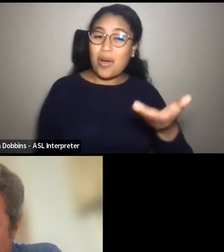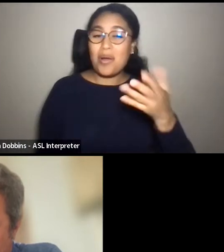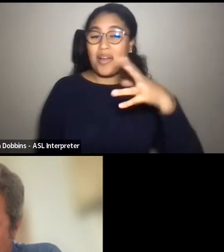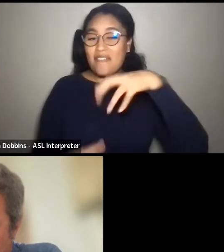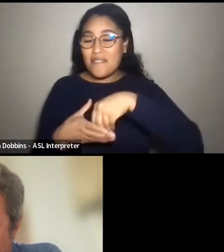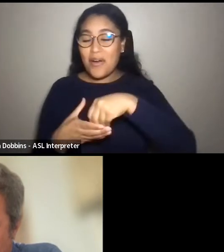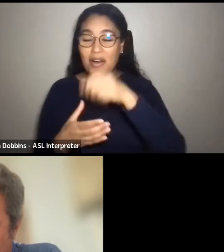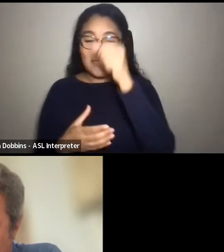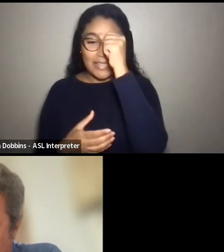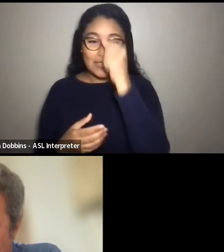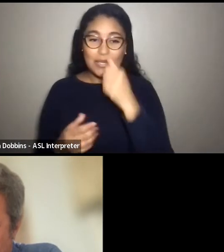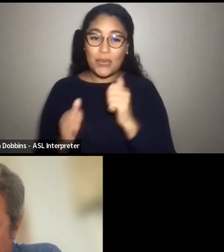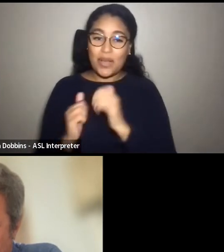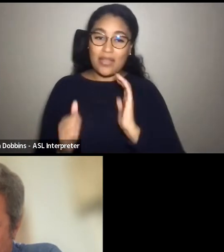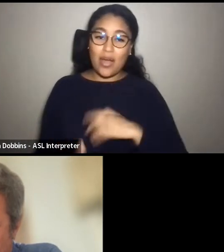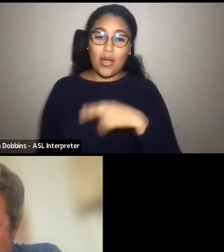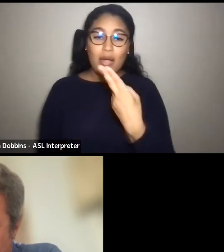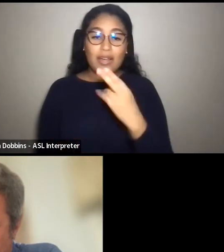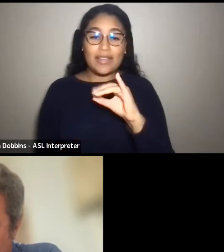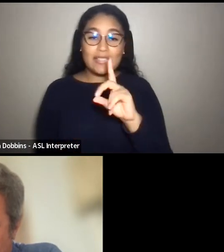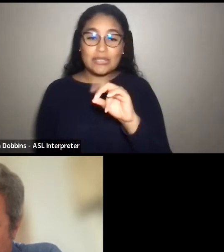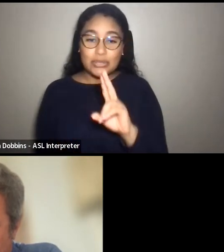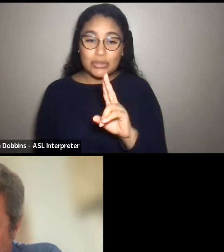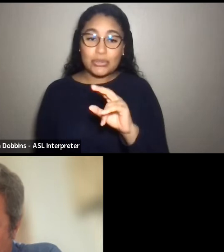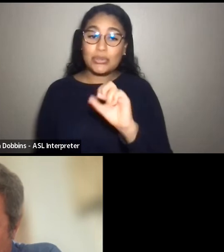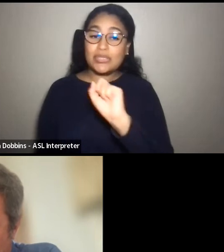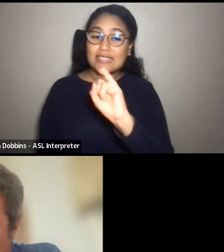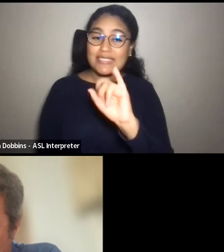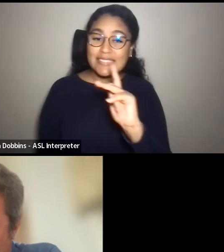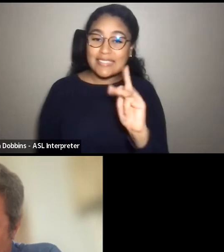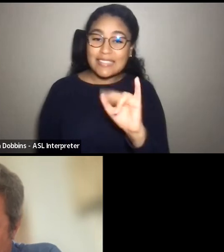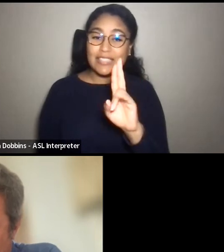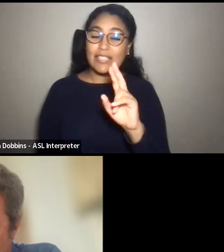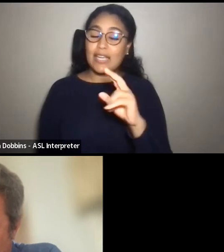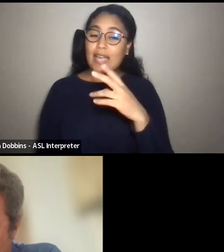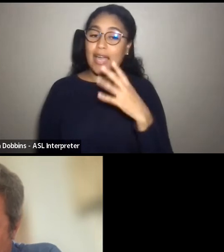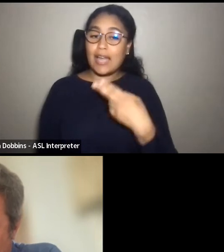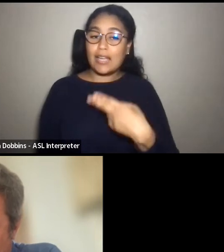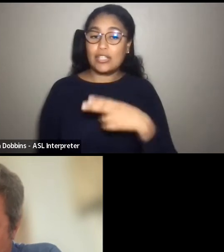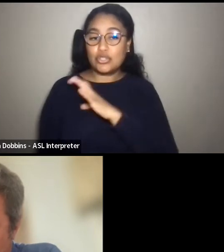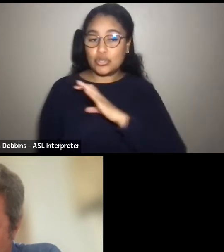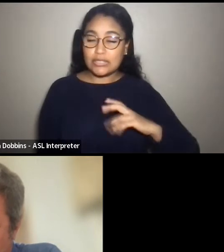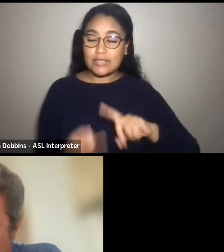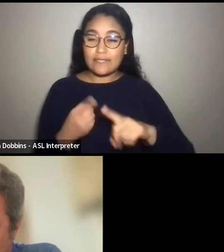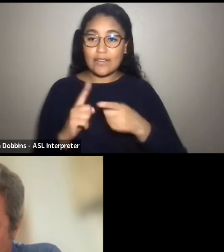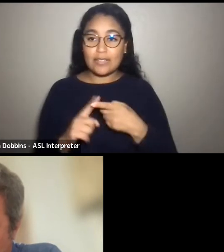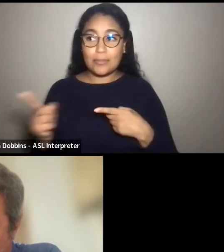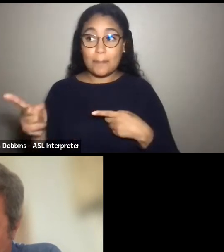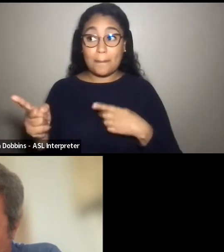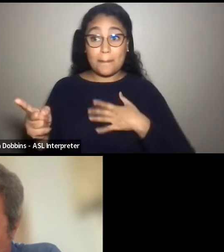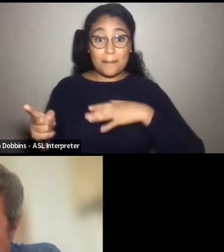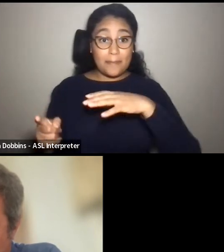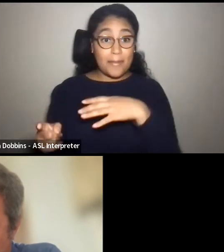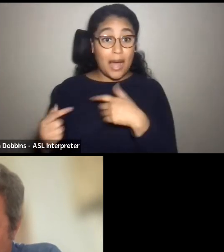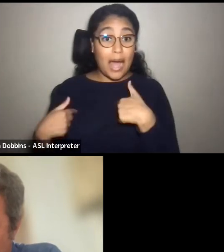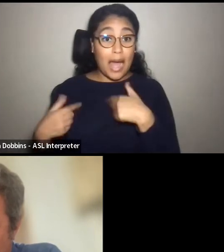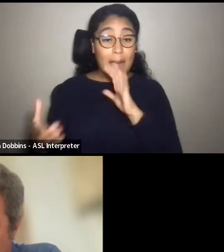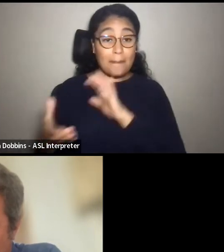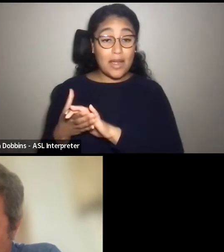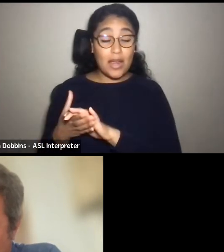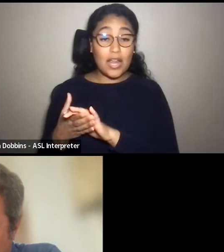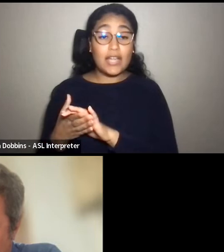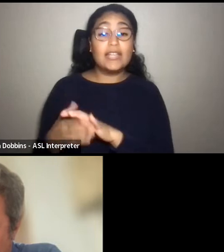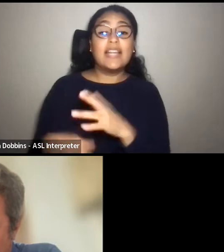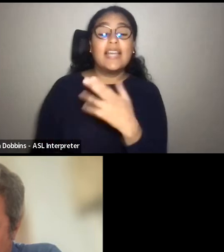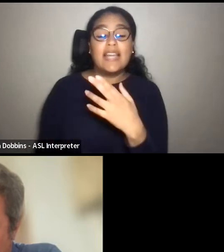with our Hindu, Muslim, Jain, Sikh, and Christian friends. I'm married to a Chinese Hawaiian Jew, and I